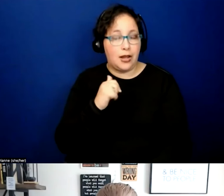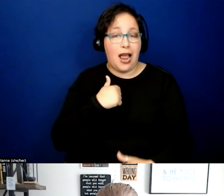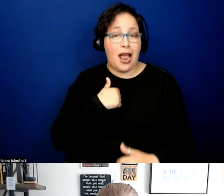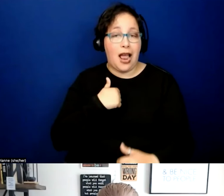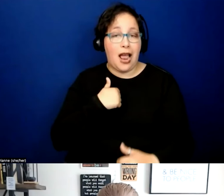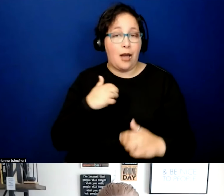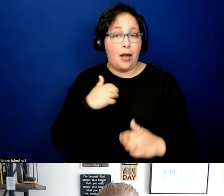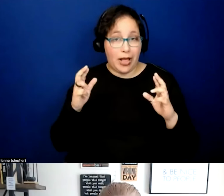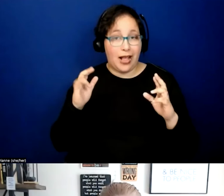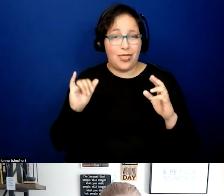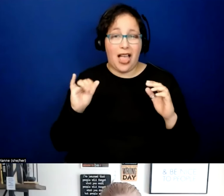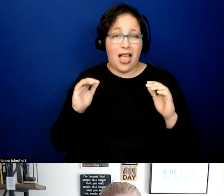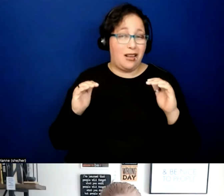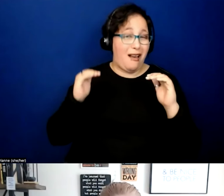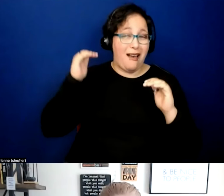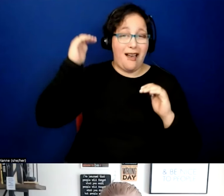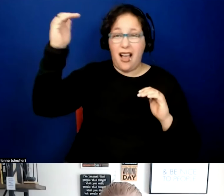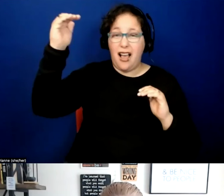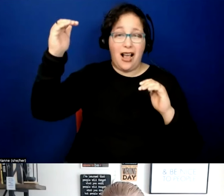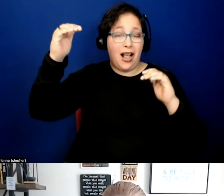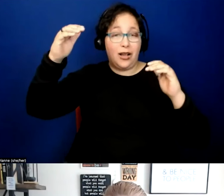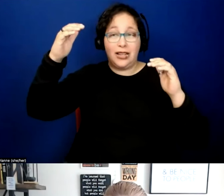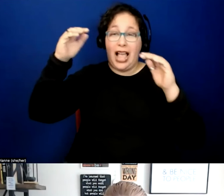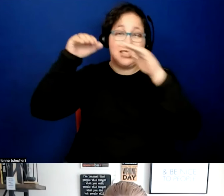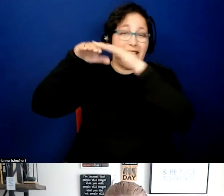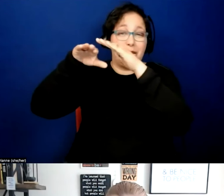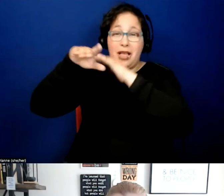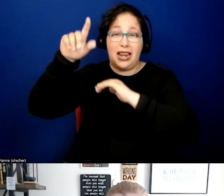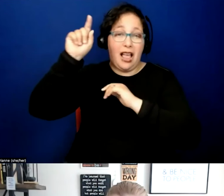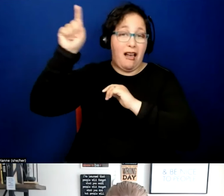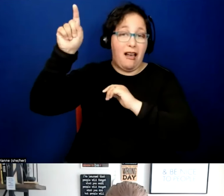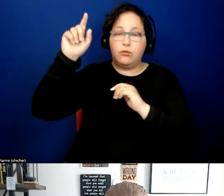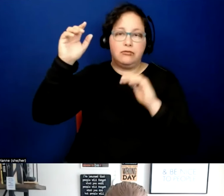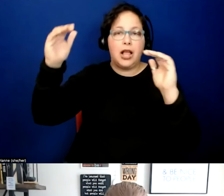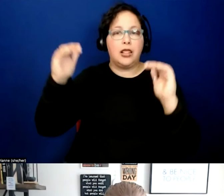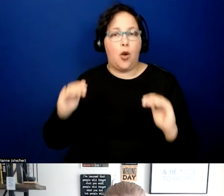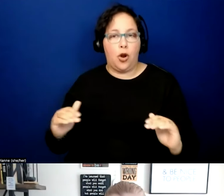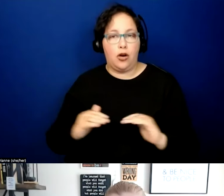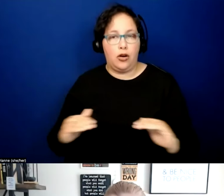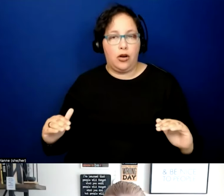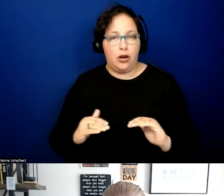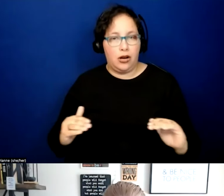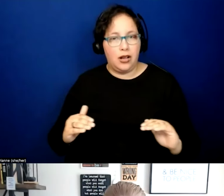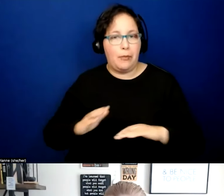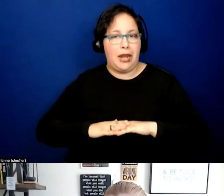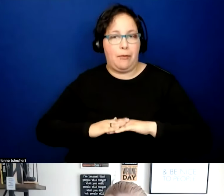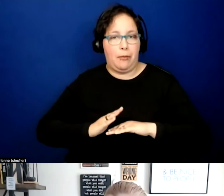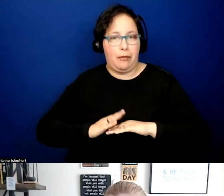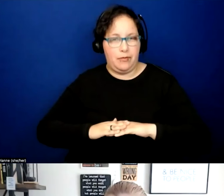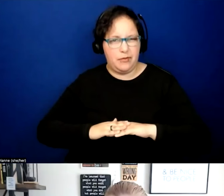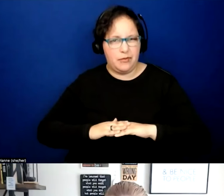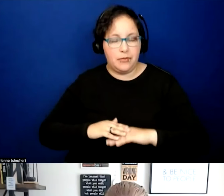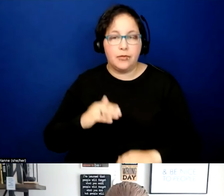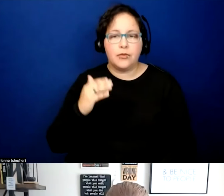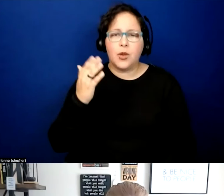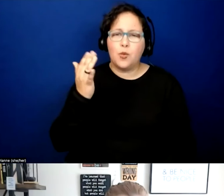lowers. I think that part of what makes accessibility such a challenge, and the reason that